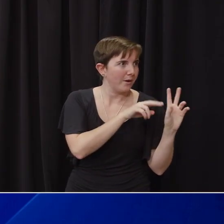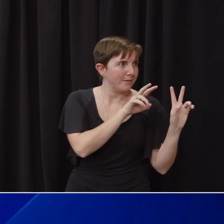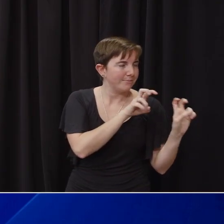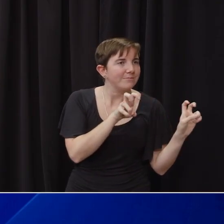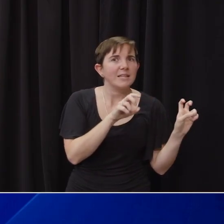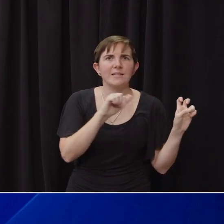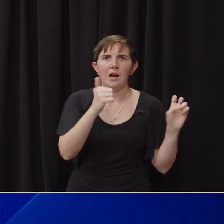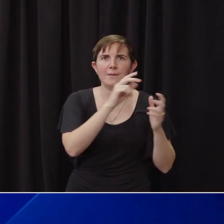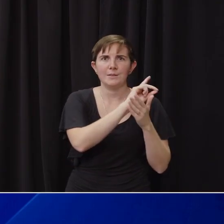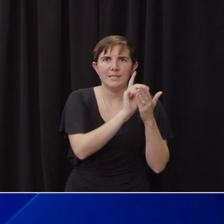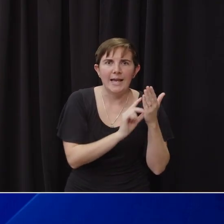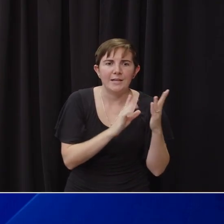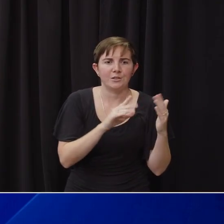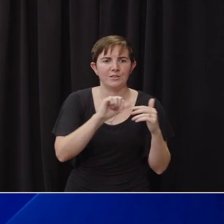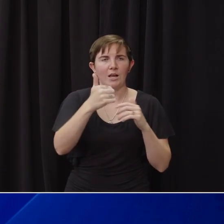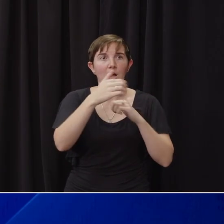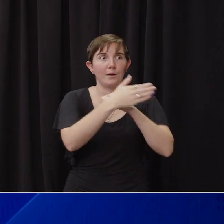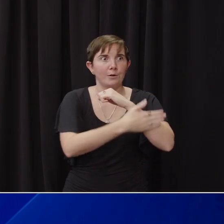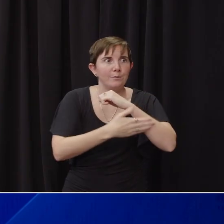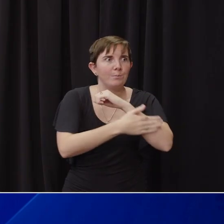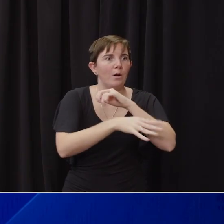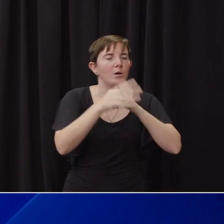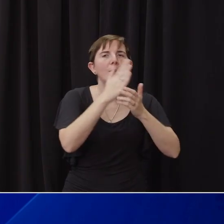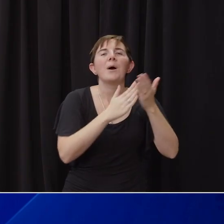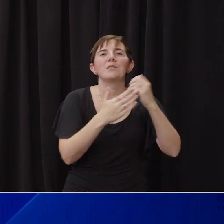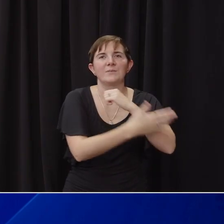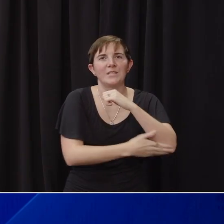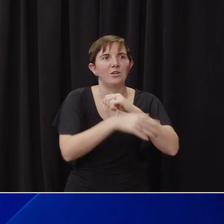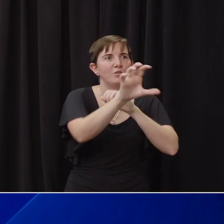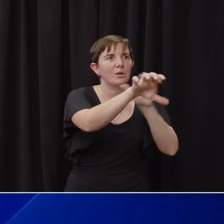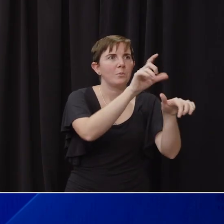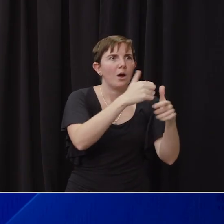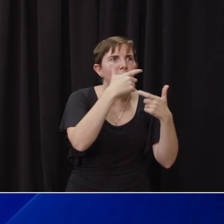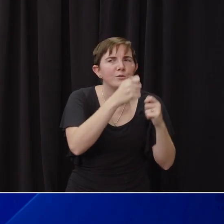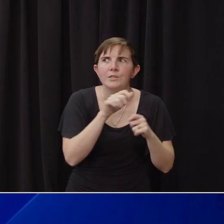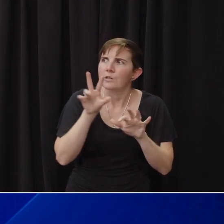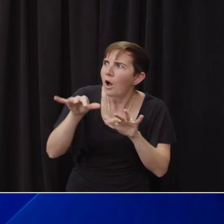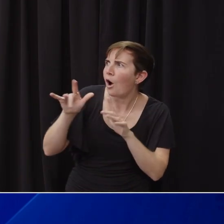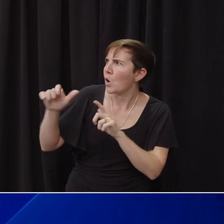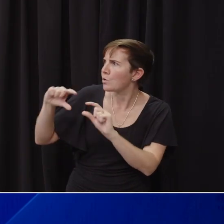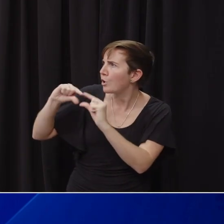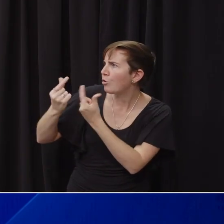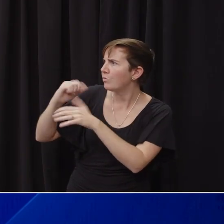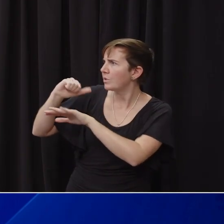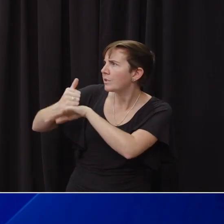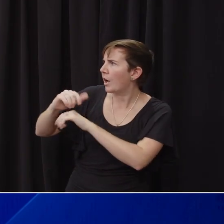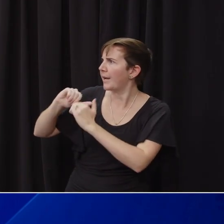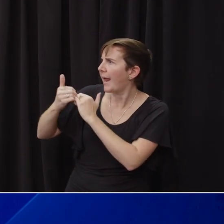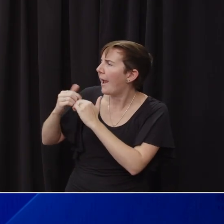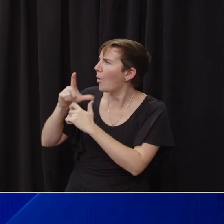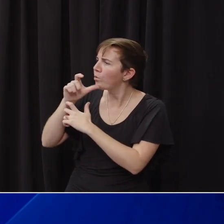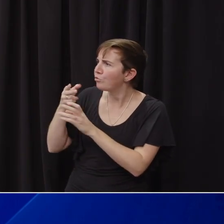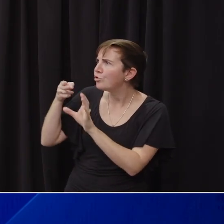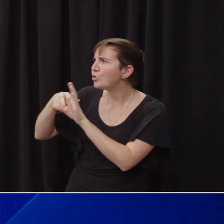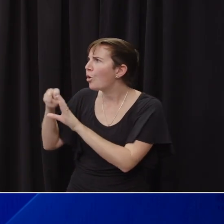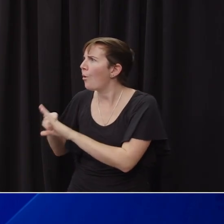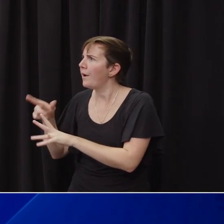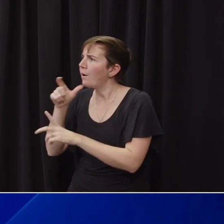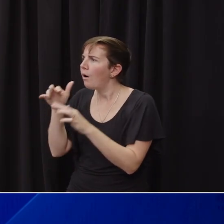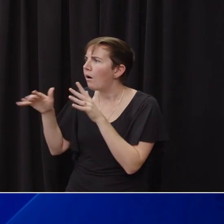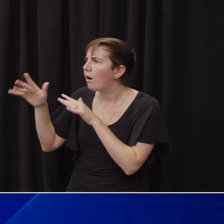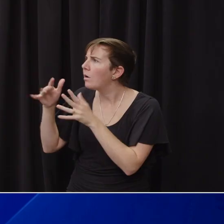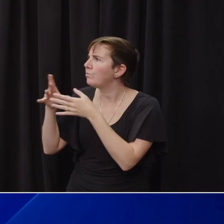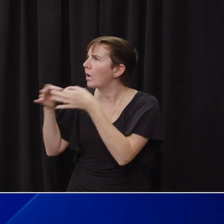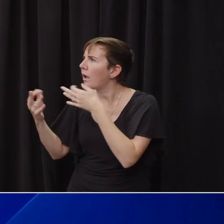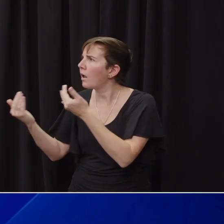other designers in other parts of the country were very interested in how that group was put together and who was on it. And